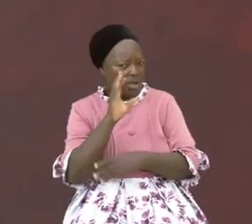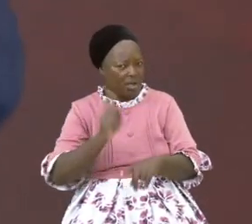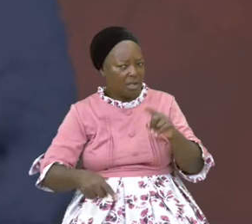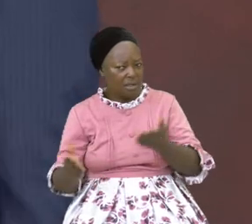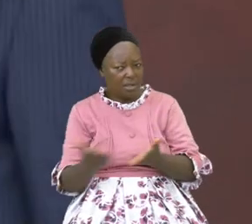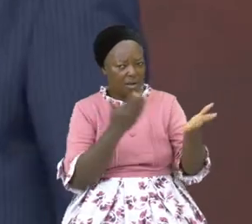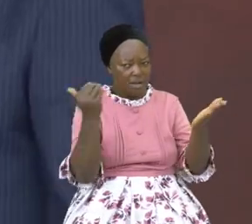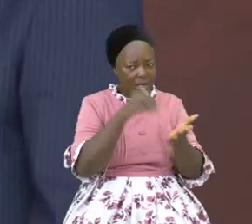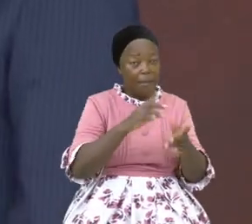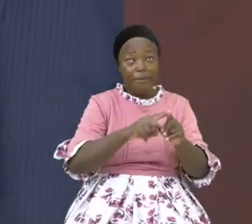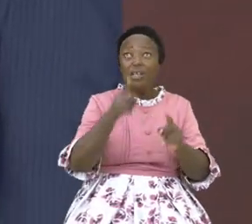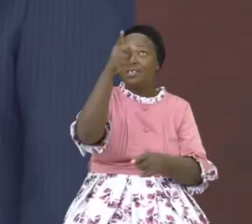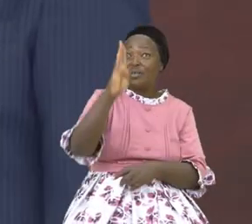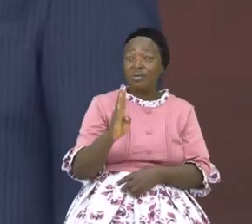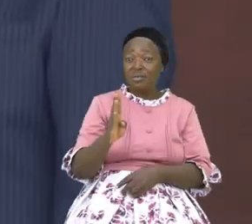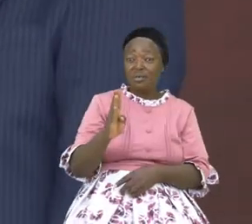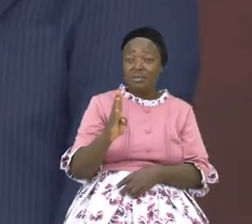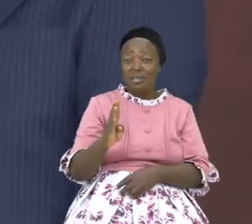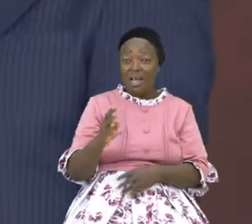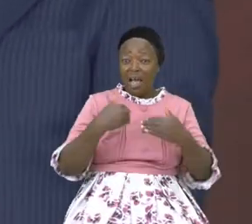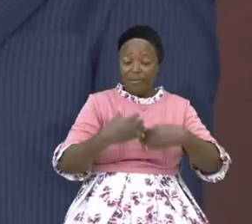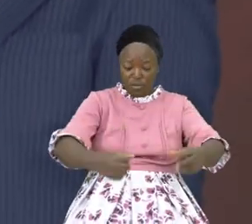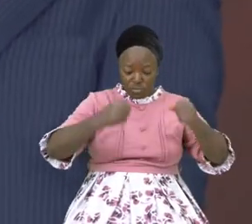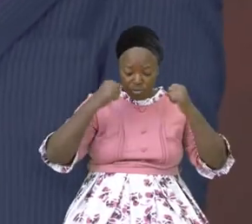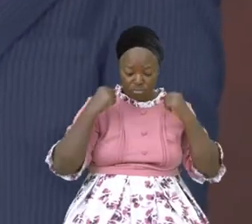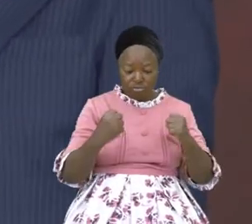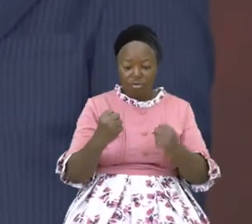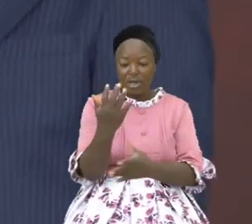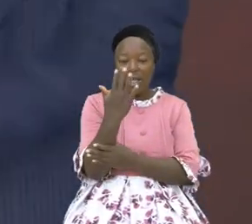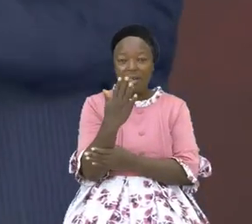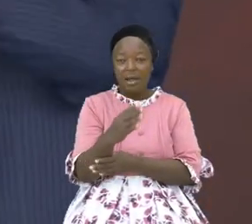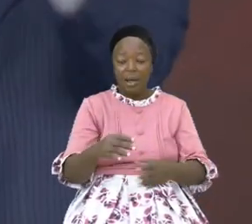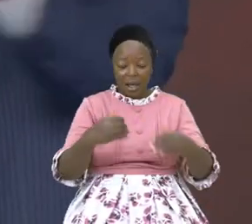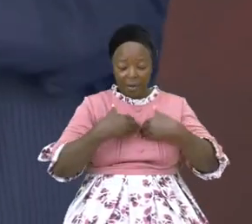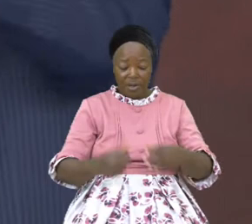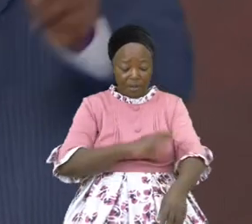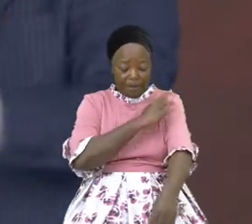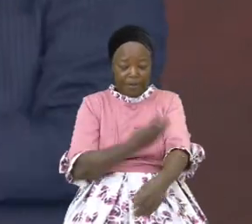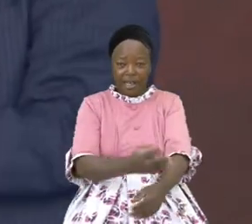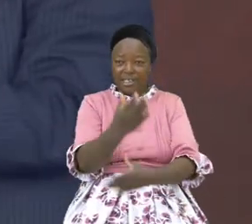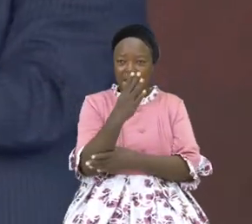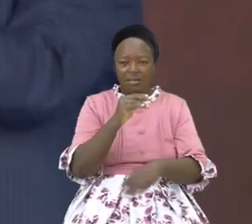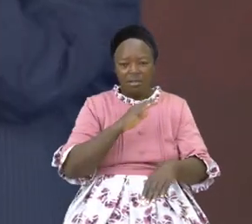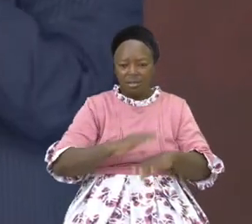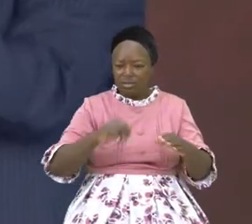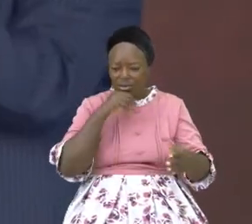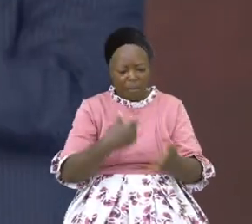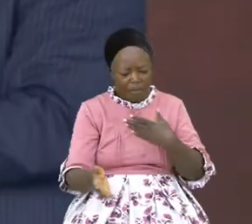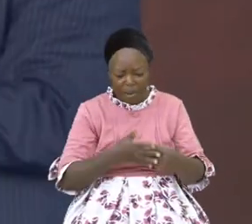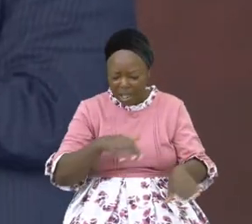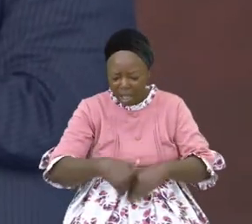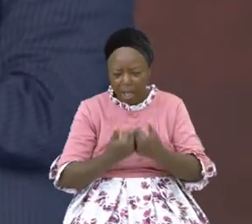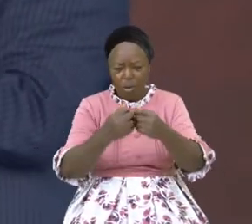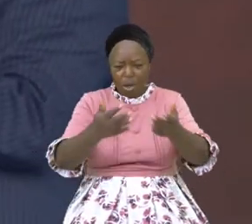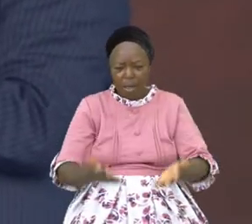But God, having a strong arm, having a mighty arm, it doesn't matter how heavy